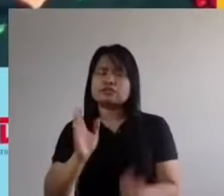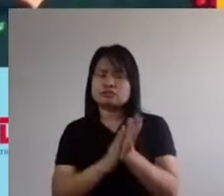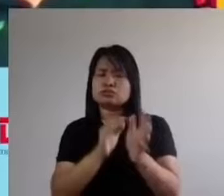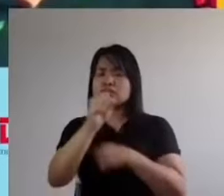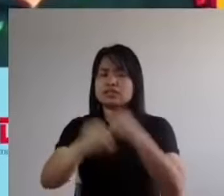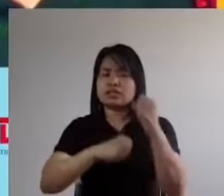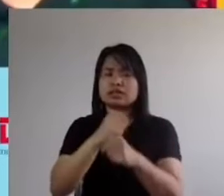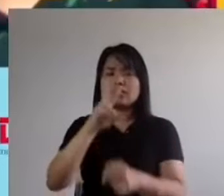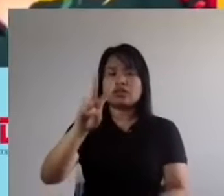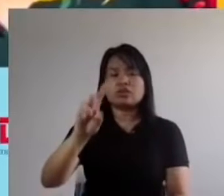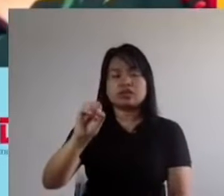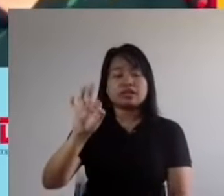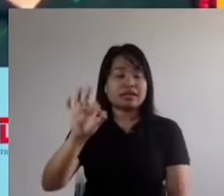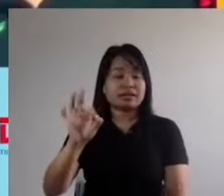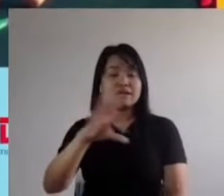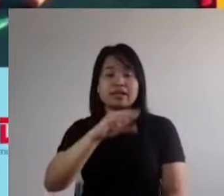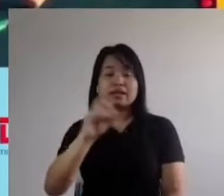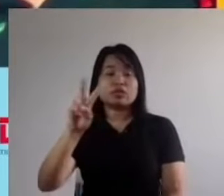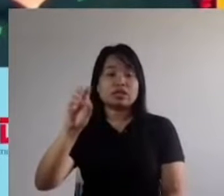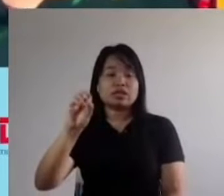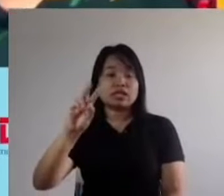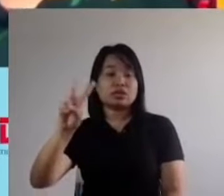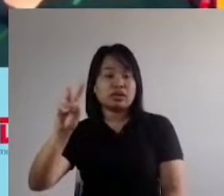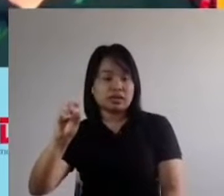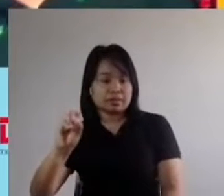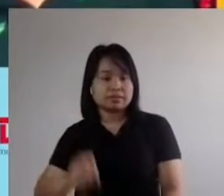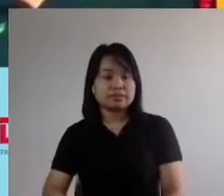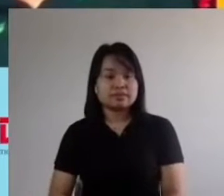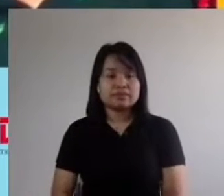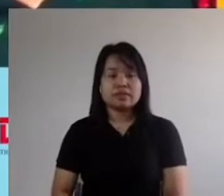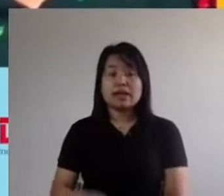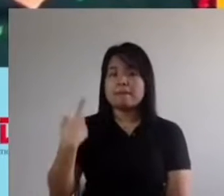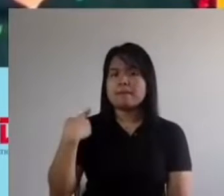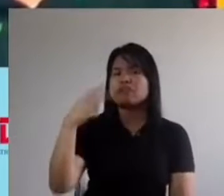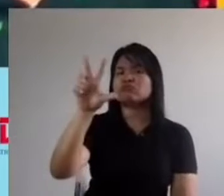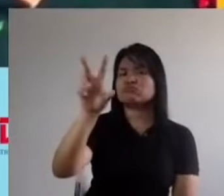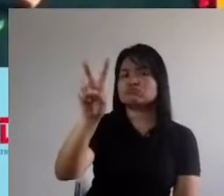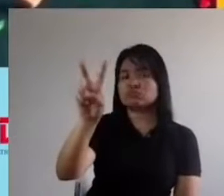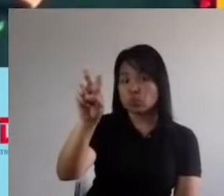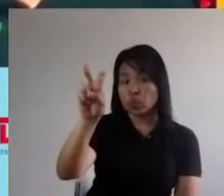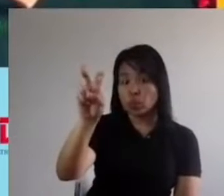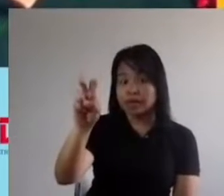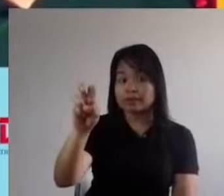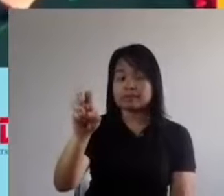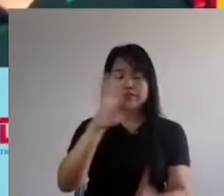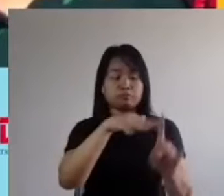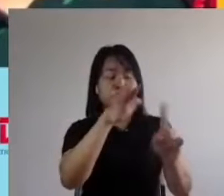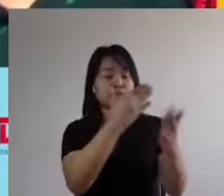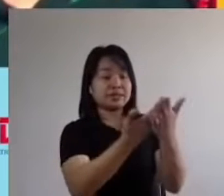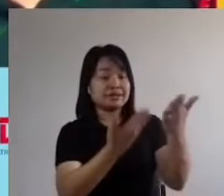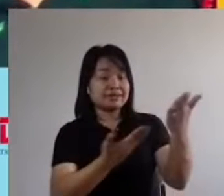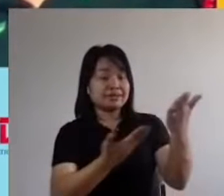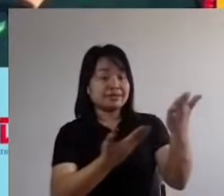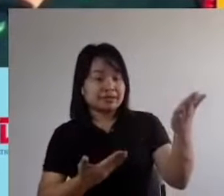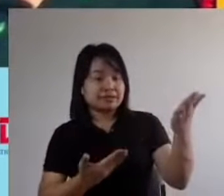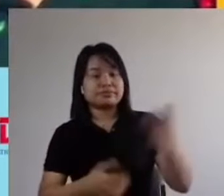2019-2020, so there are 12 indicators highlighted in green. And for school year